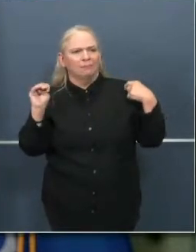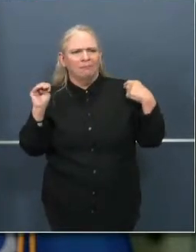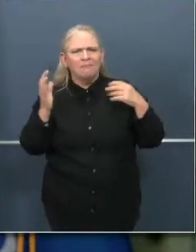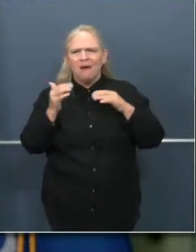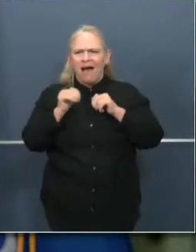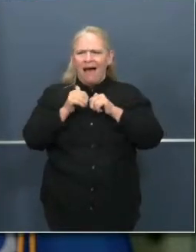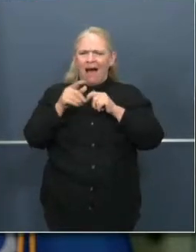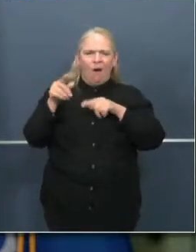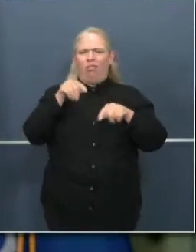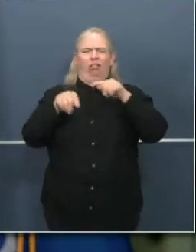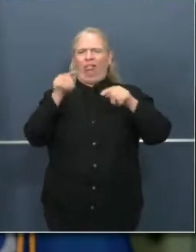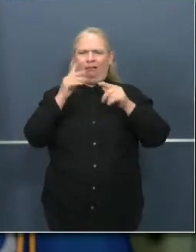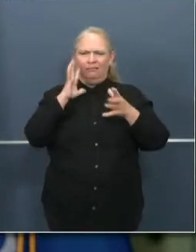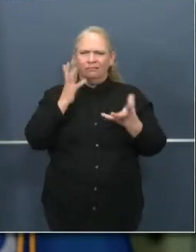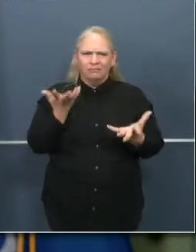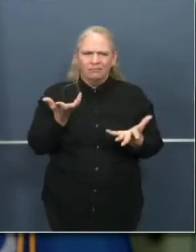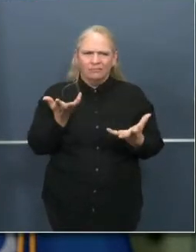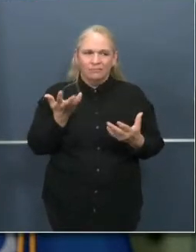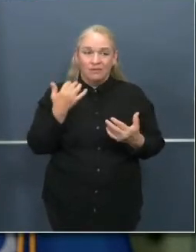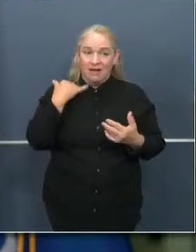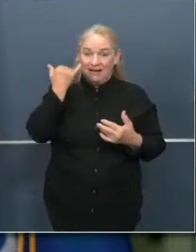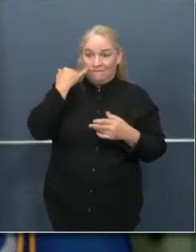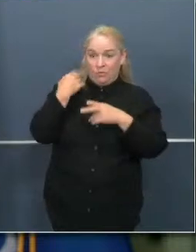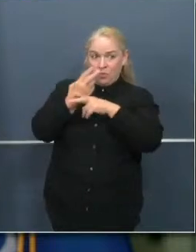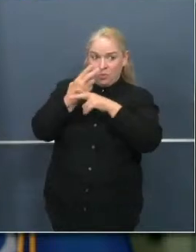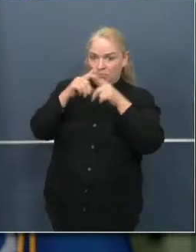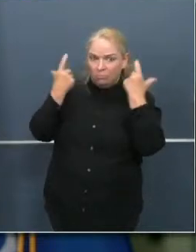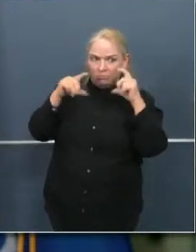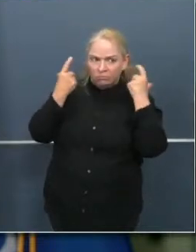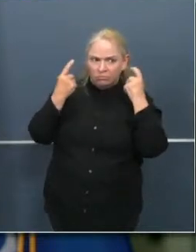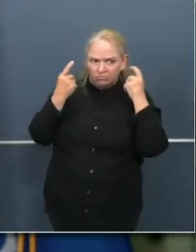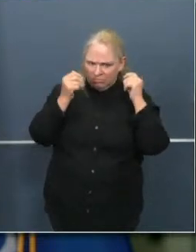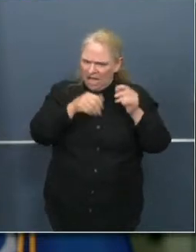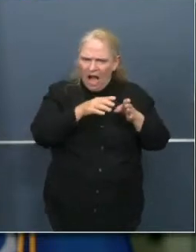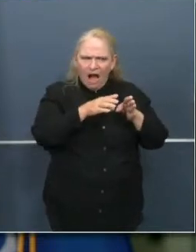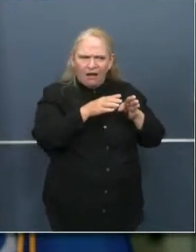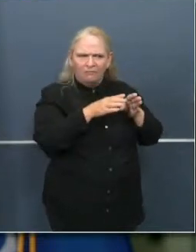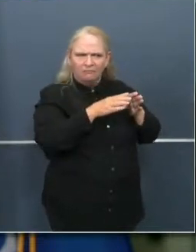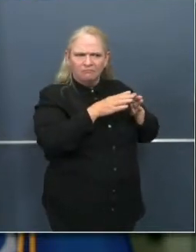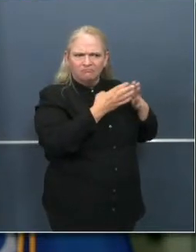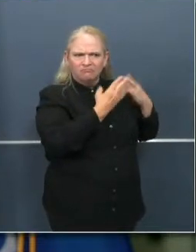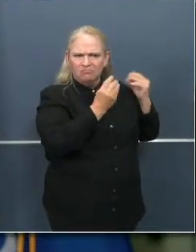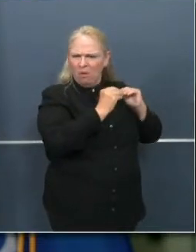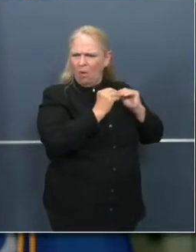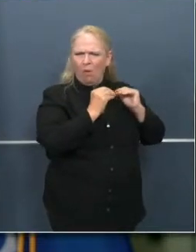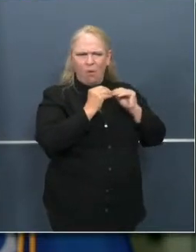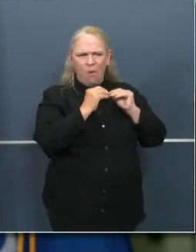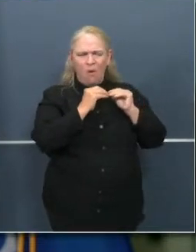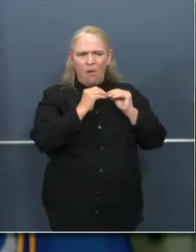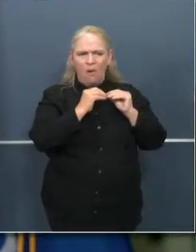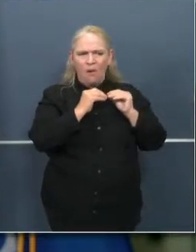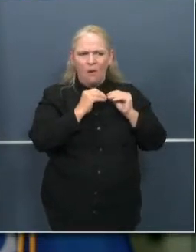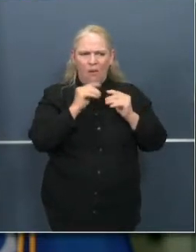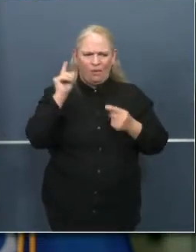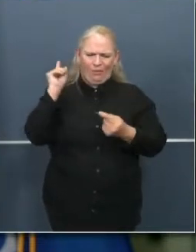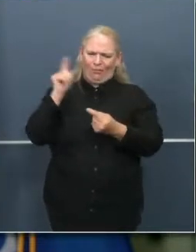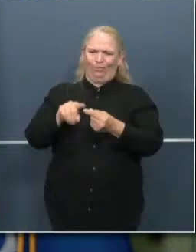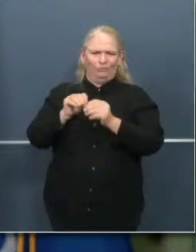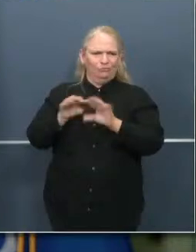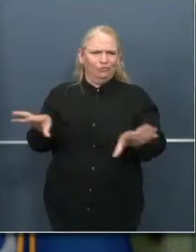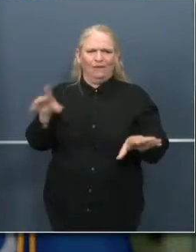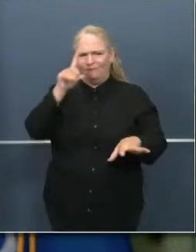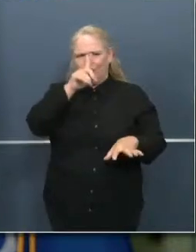this disease. I think countries that have done that demonstrably have proven that. We've been very forceful in